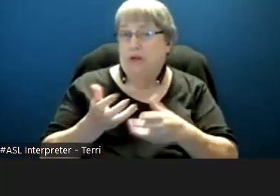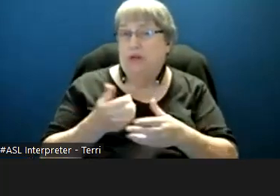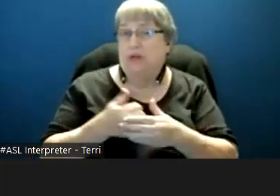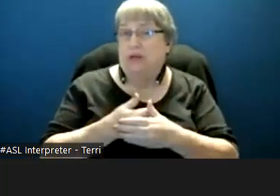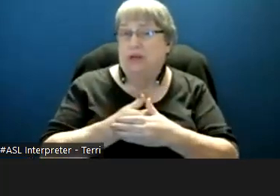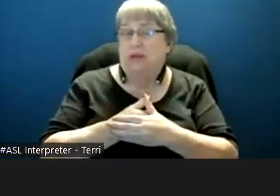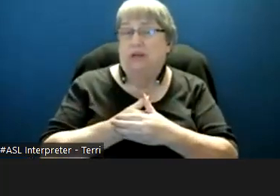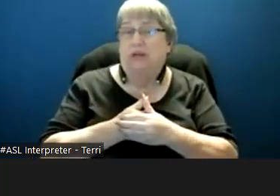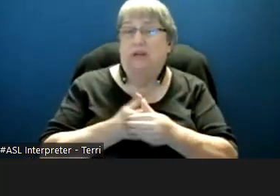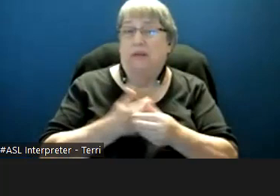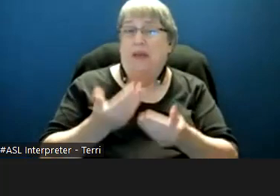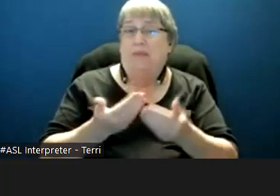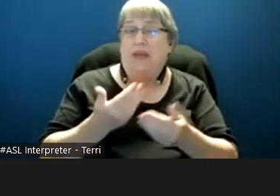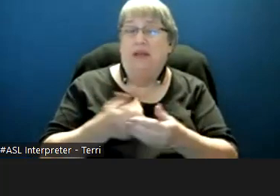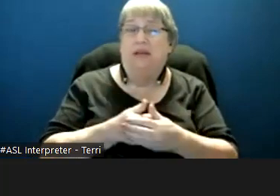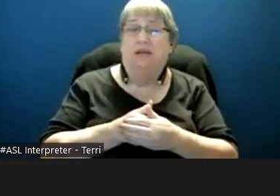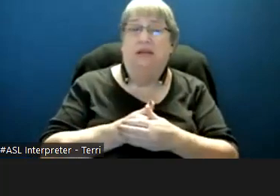Maybe.